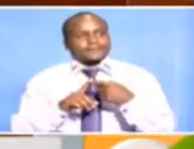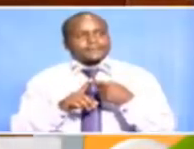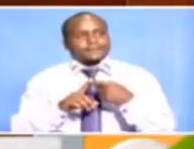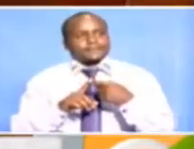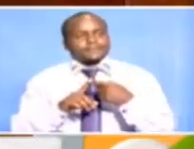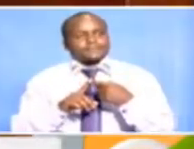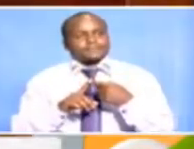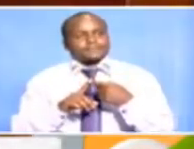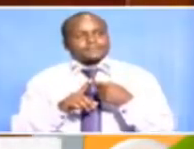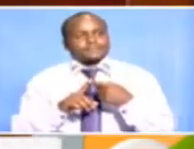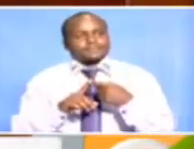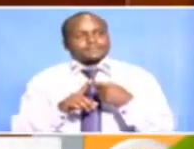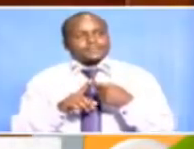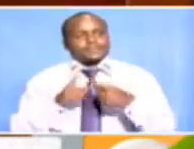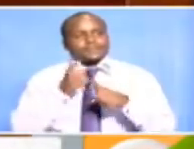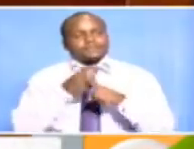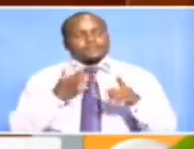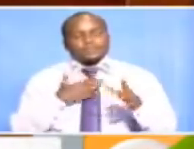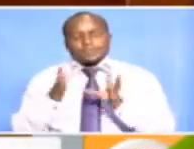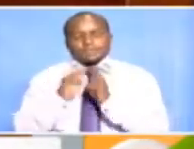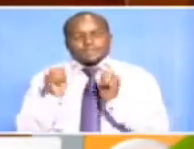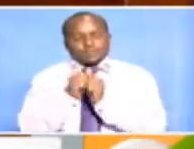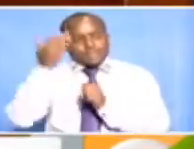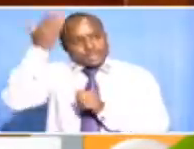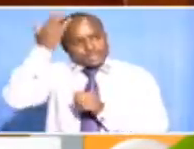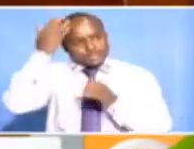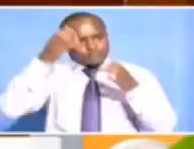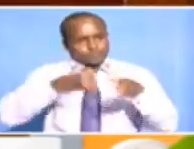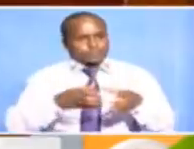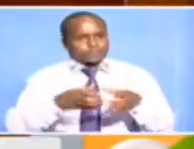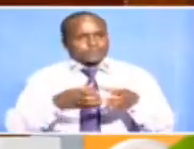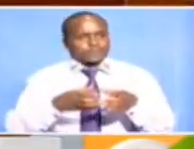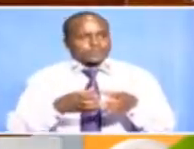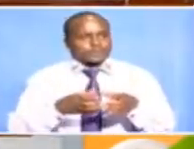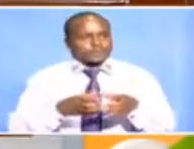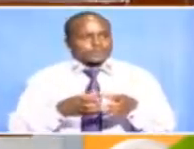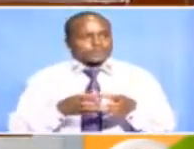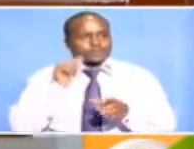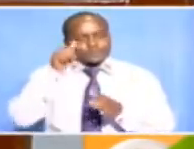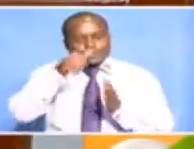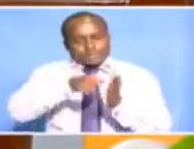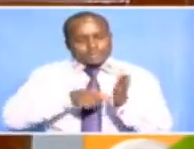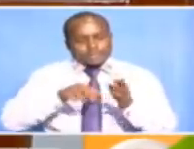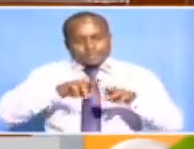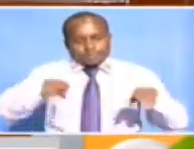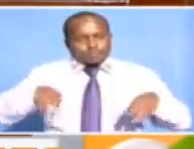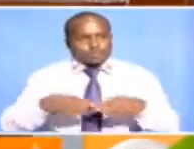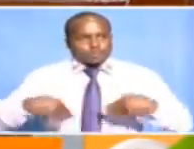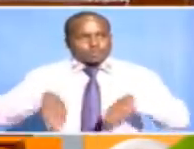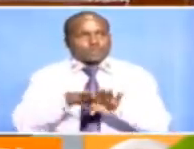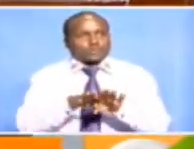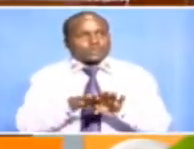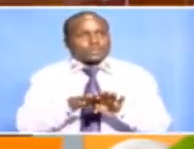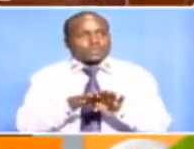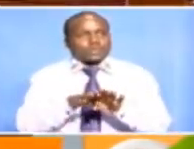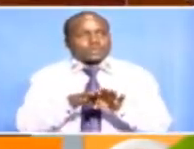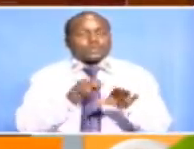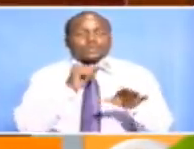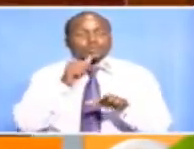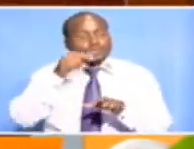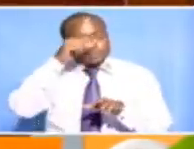from my meeting with the nurses, one theater was closed, not kwa sababu ati hakuna